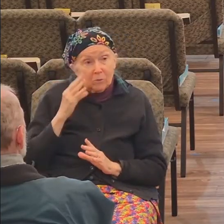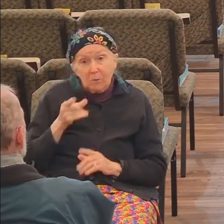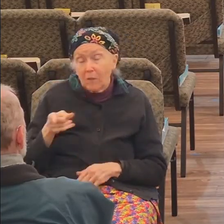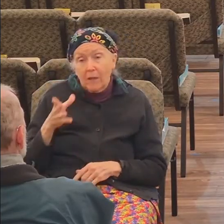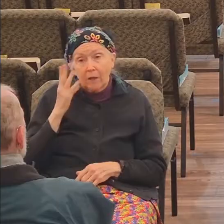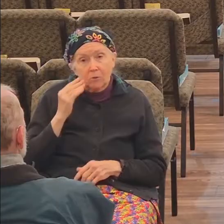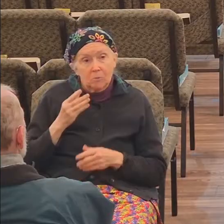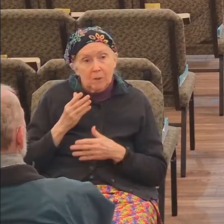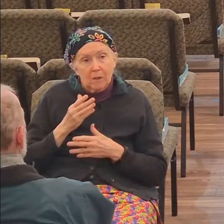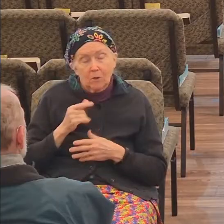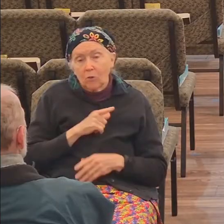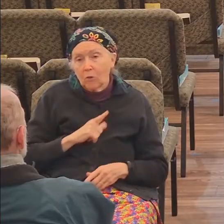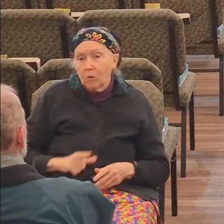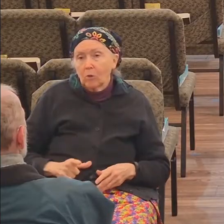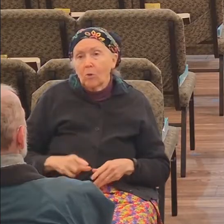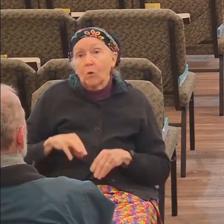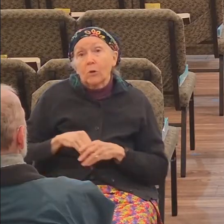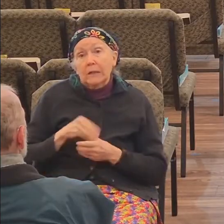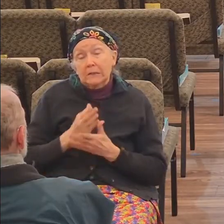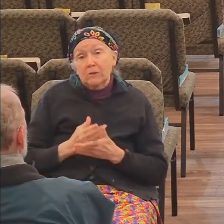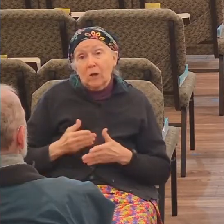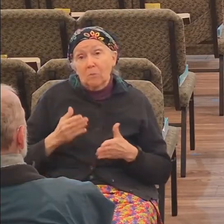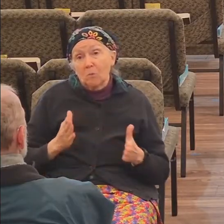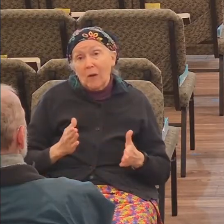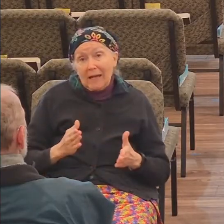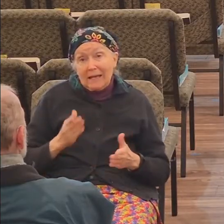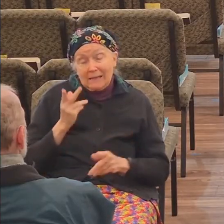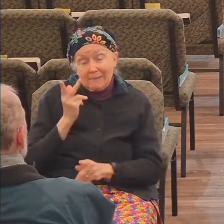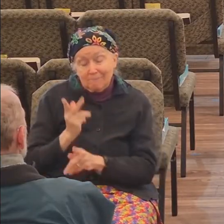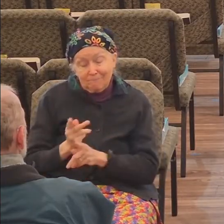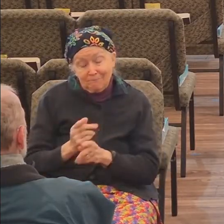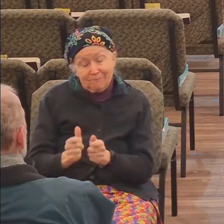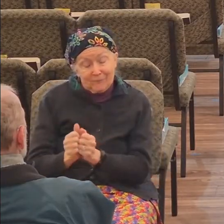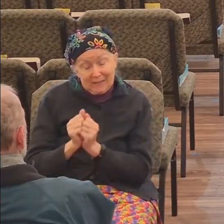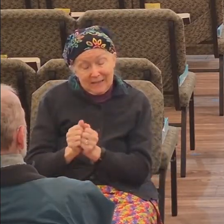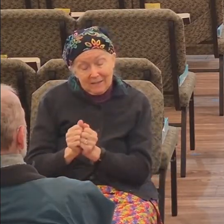man, kept them together. Like they couldn't deny it, right?